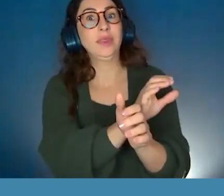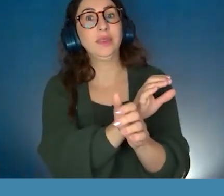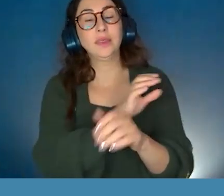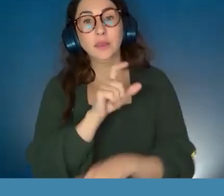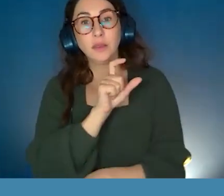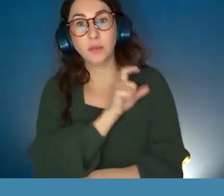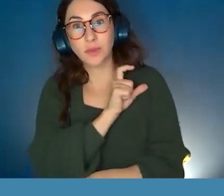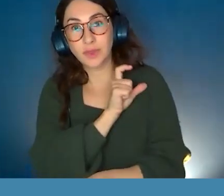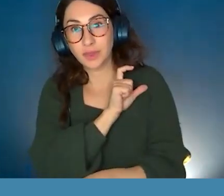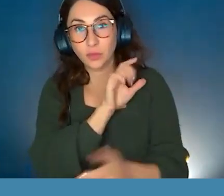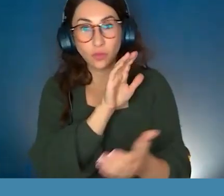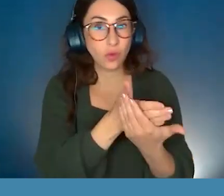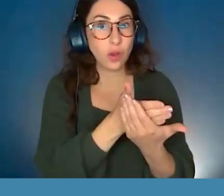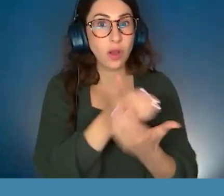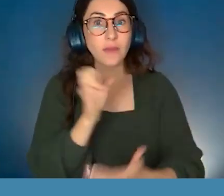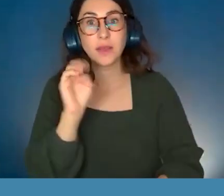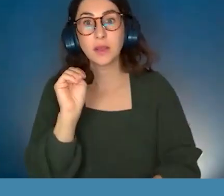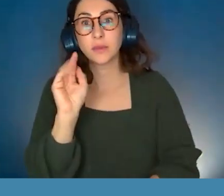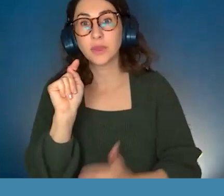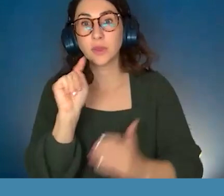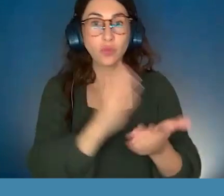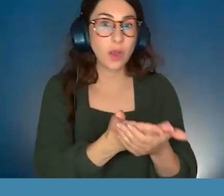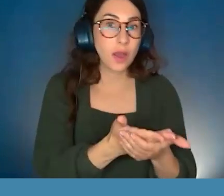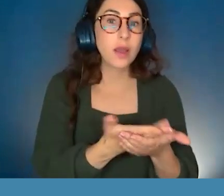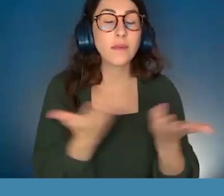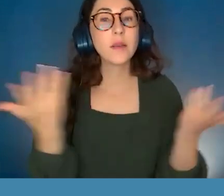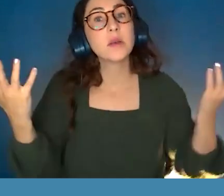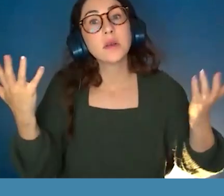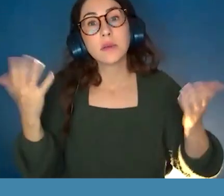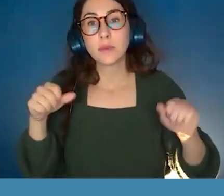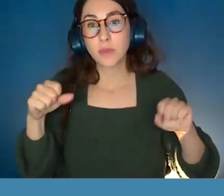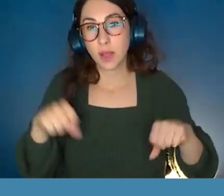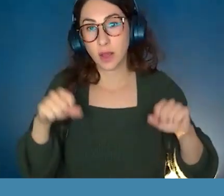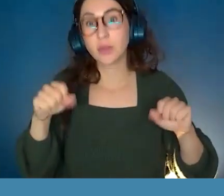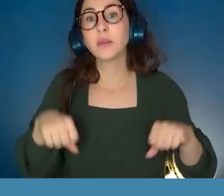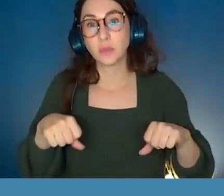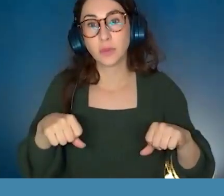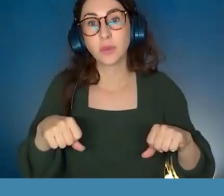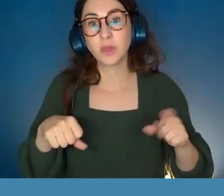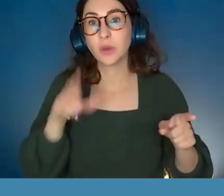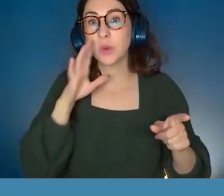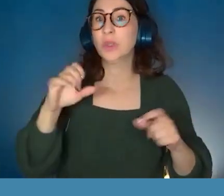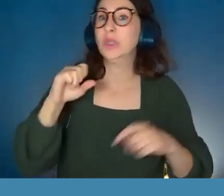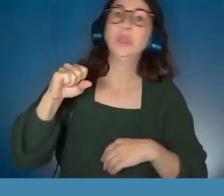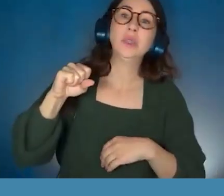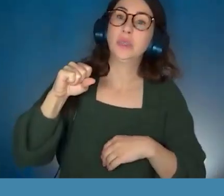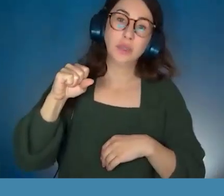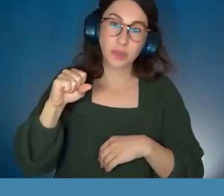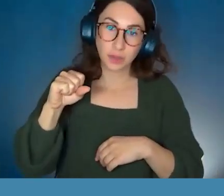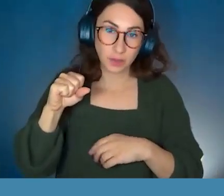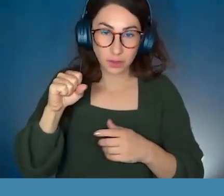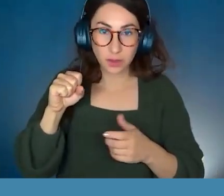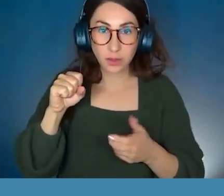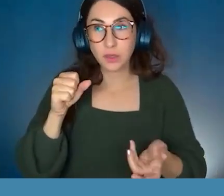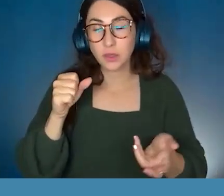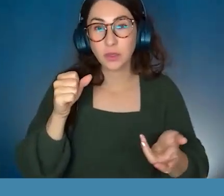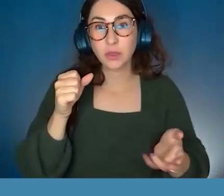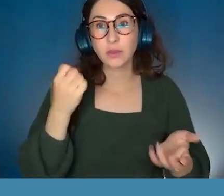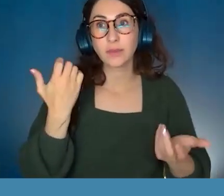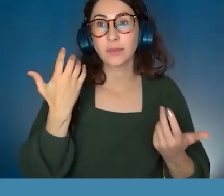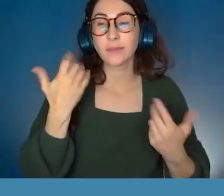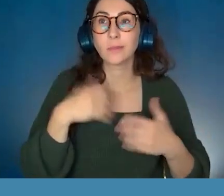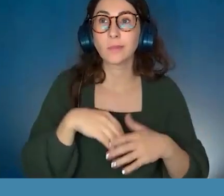arrive, there is a possibility that they're going to resist arrest or fight back. And they're